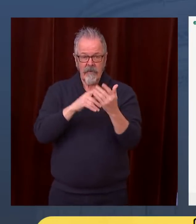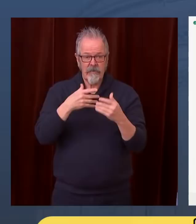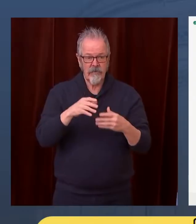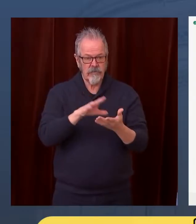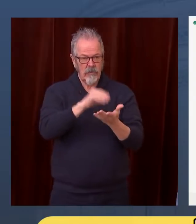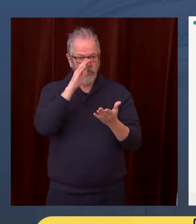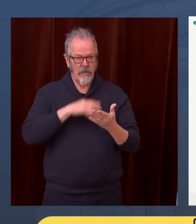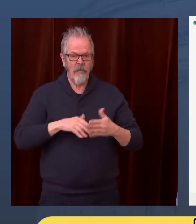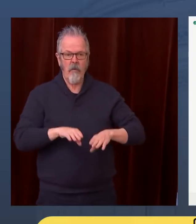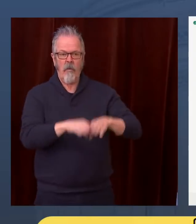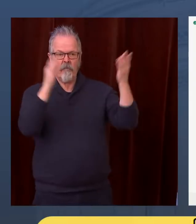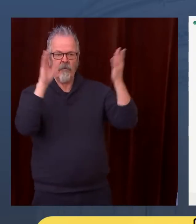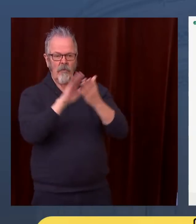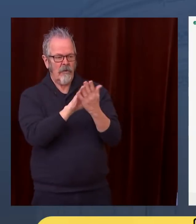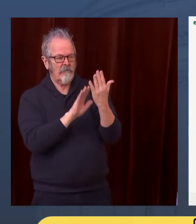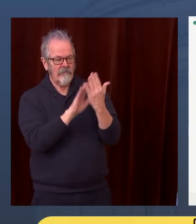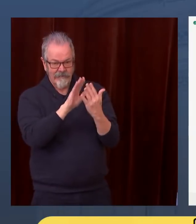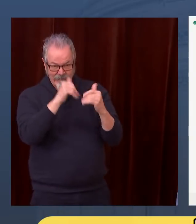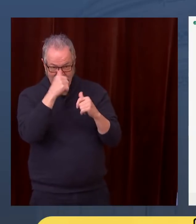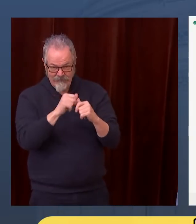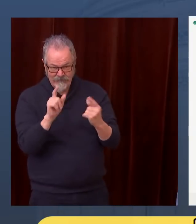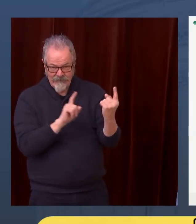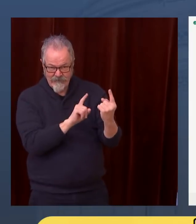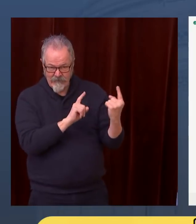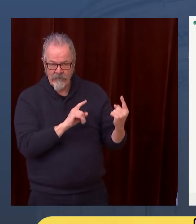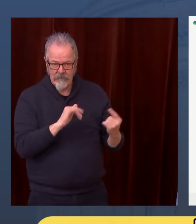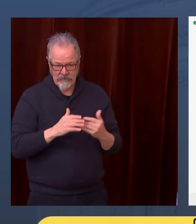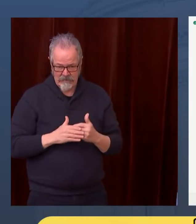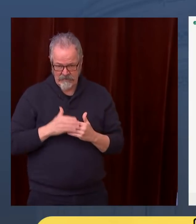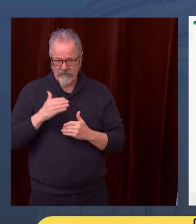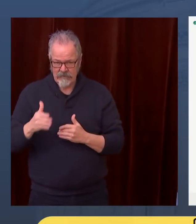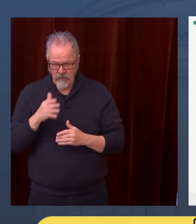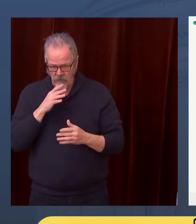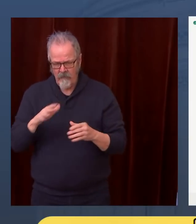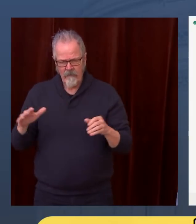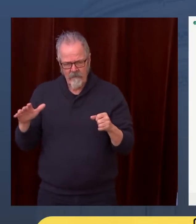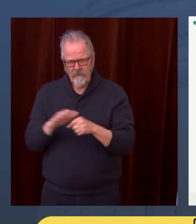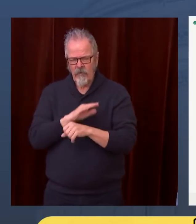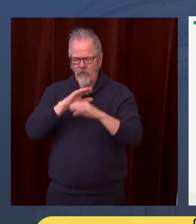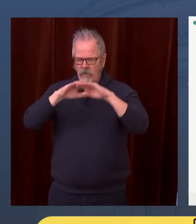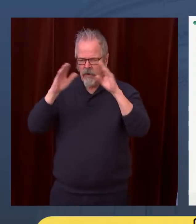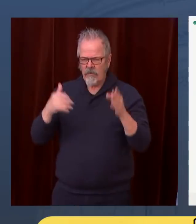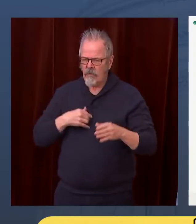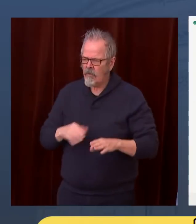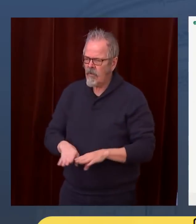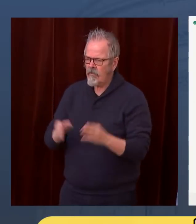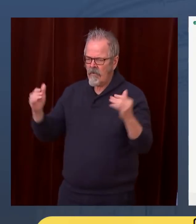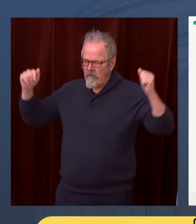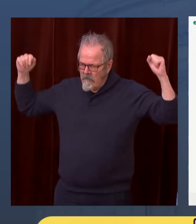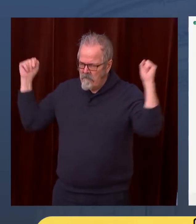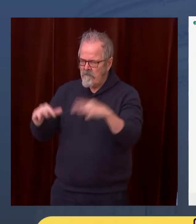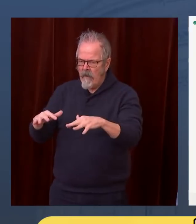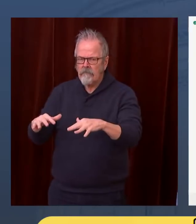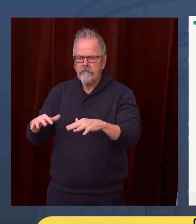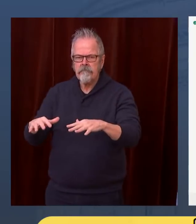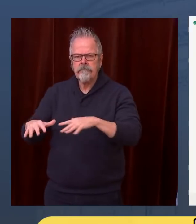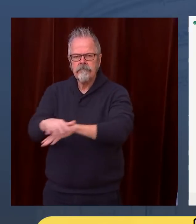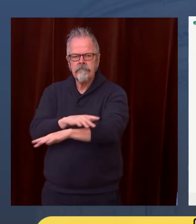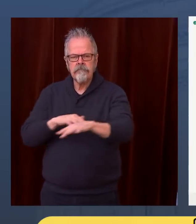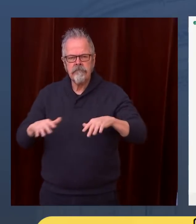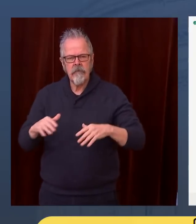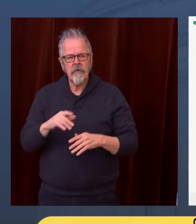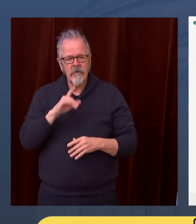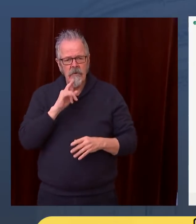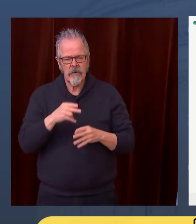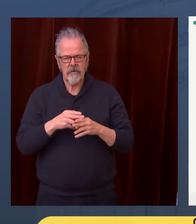2 months, we announced that we would be fully in person this year, and we did open statewide in person. And only briefly have we had temporary closures